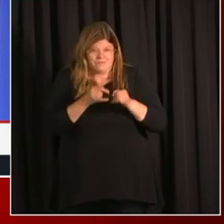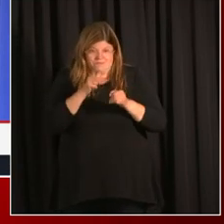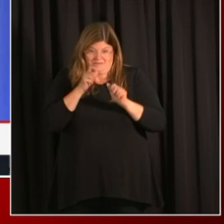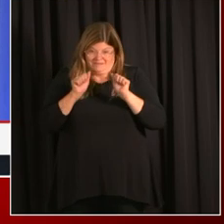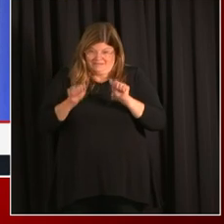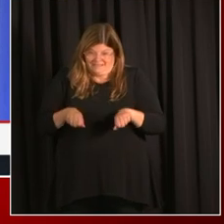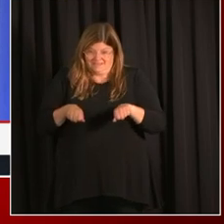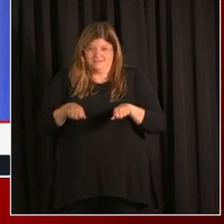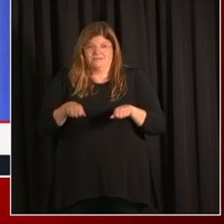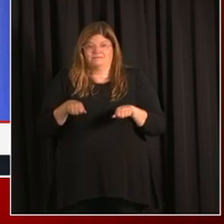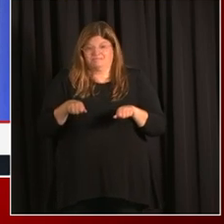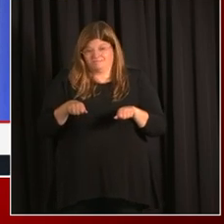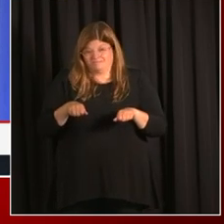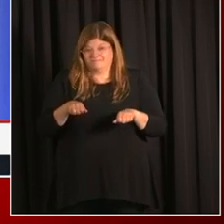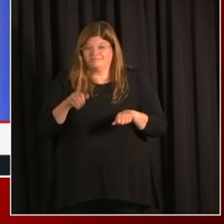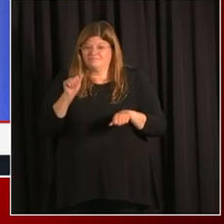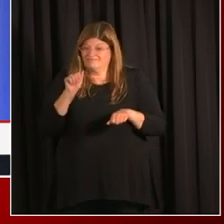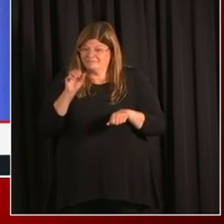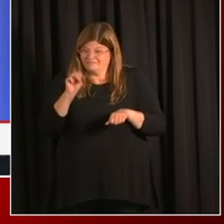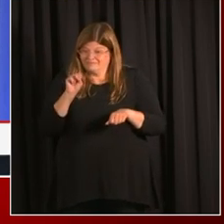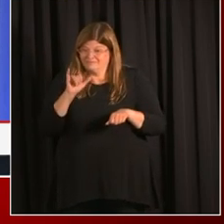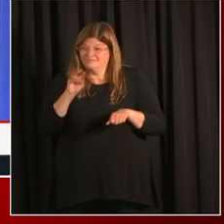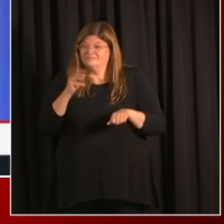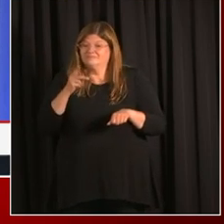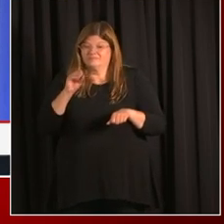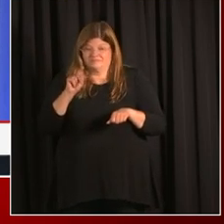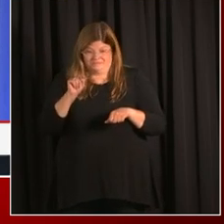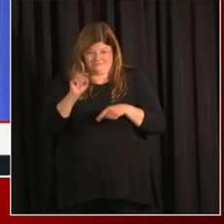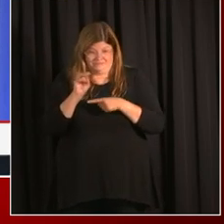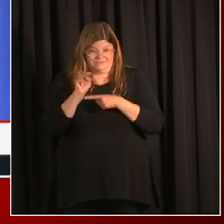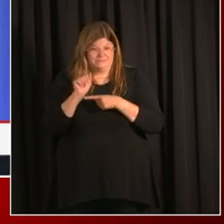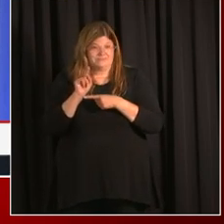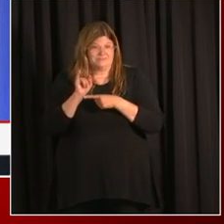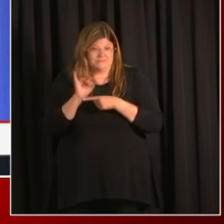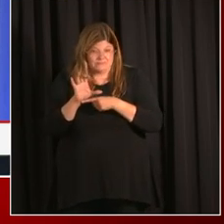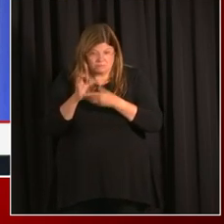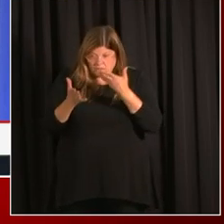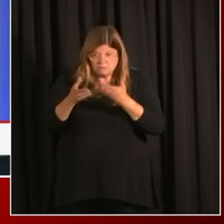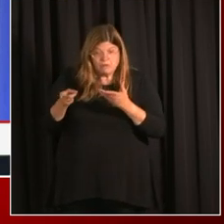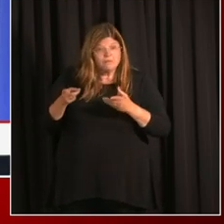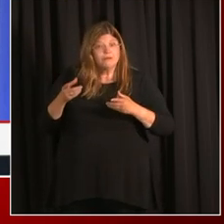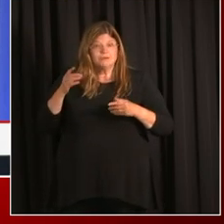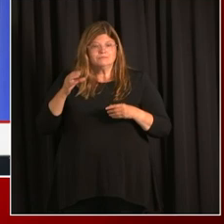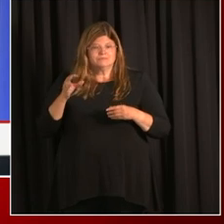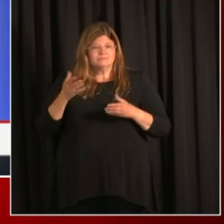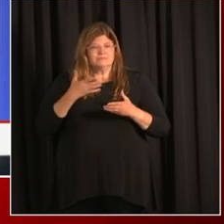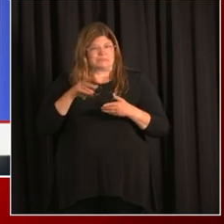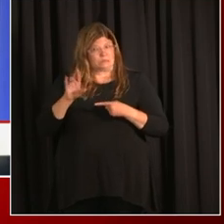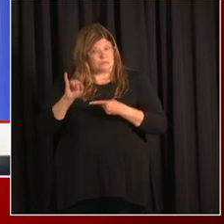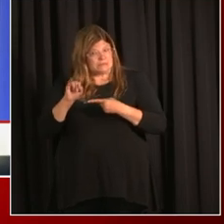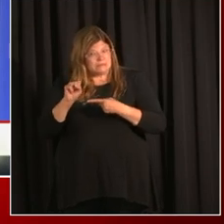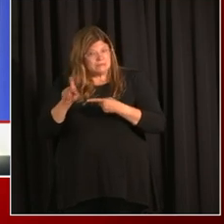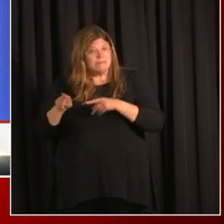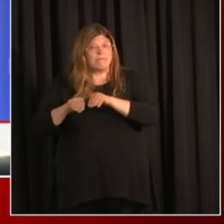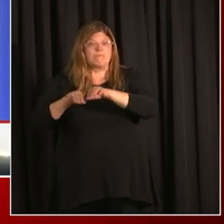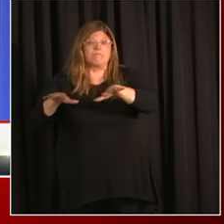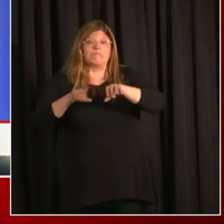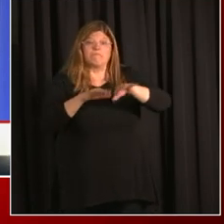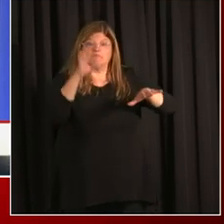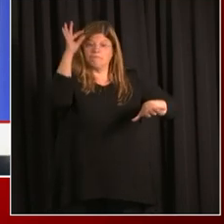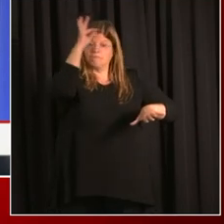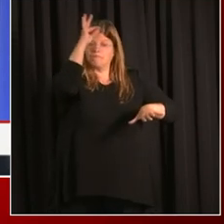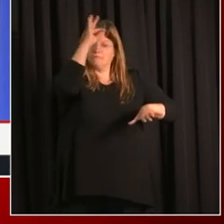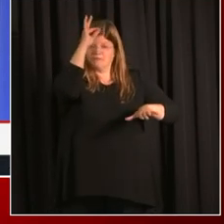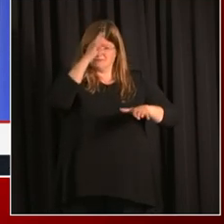could potentially be asymptomatic and posing a risk to their work environment have routine testing.